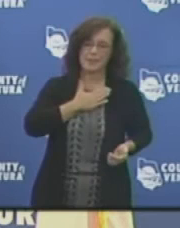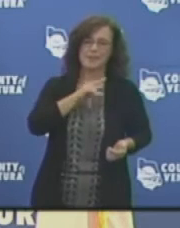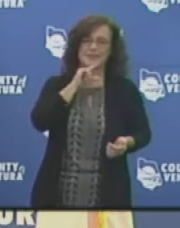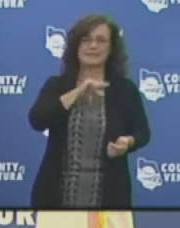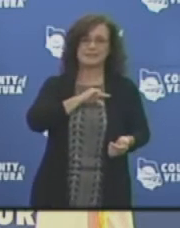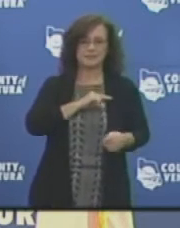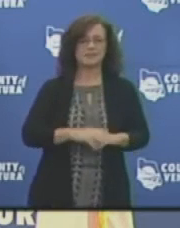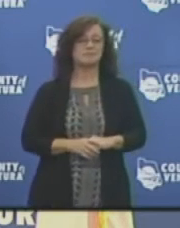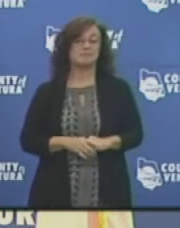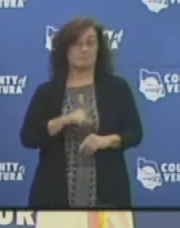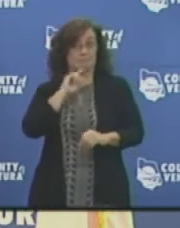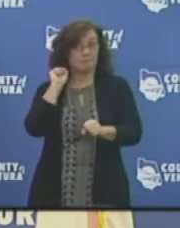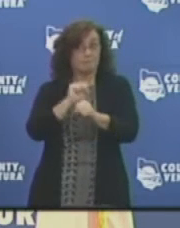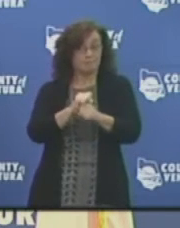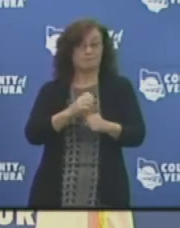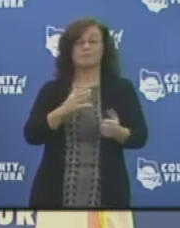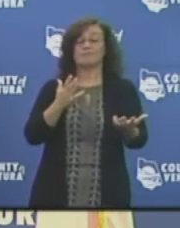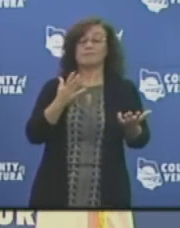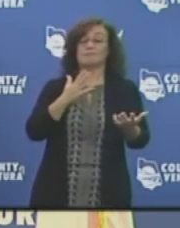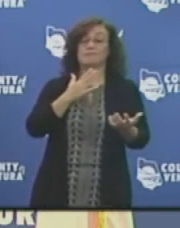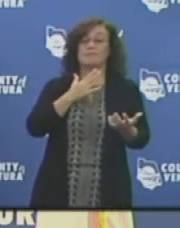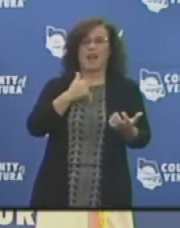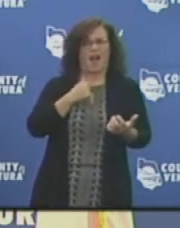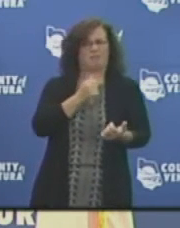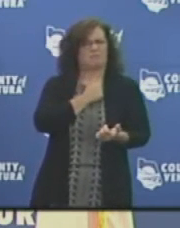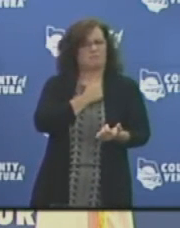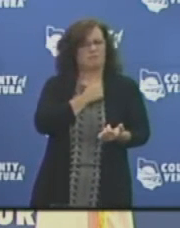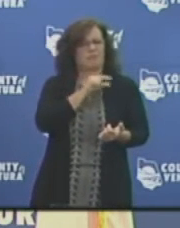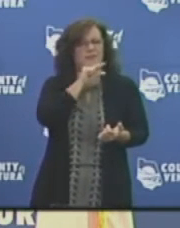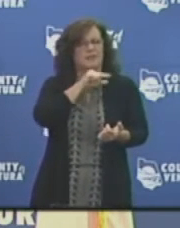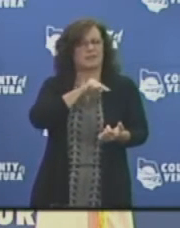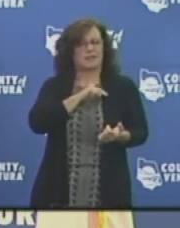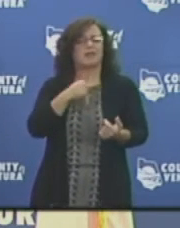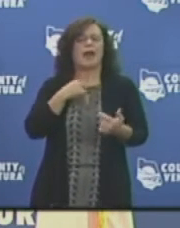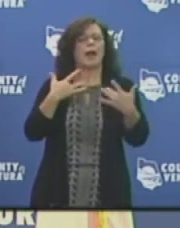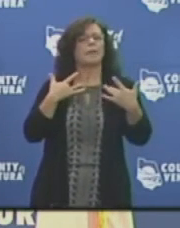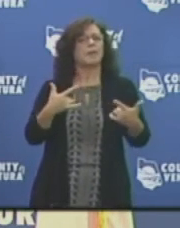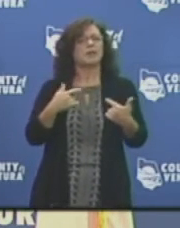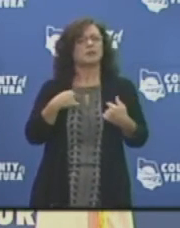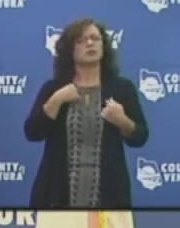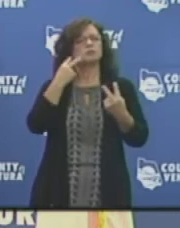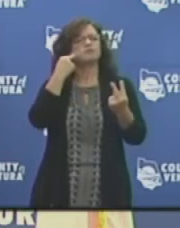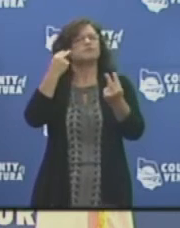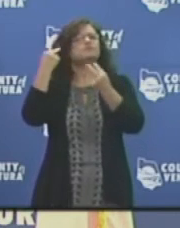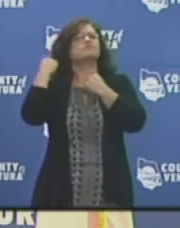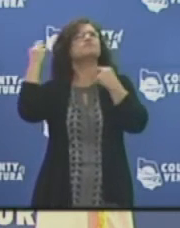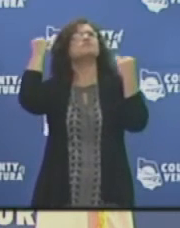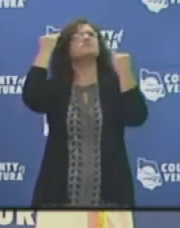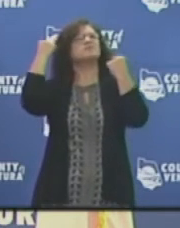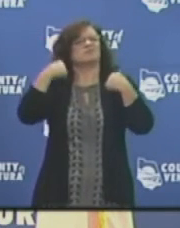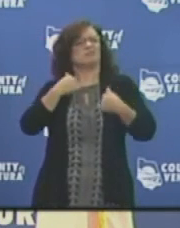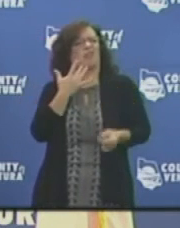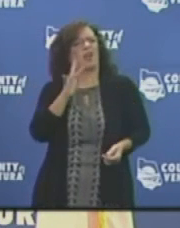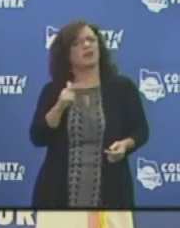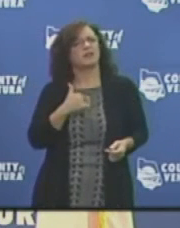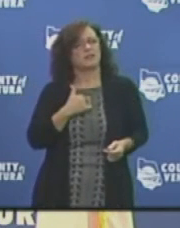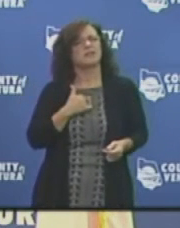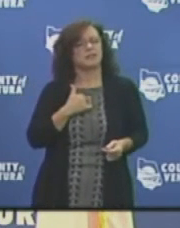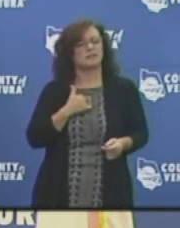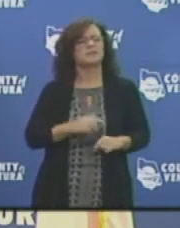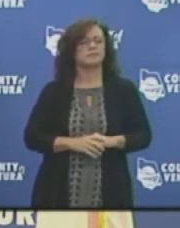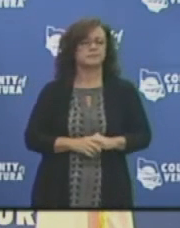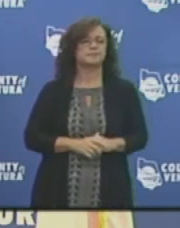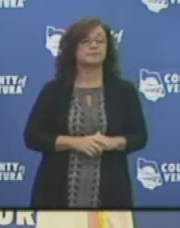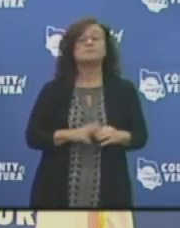how lucky I am. We all are. For some perspective, we're not plagued by